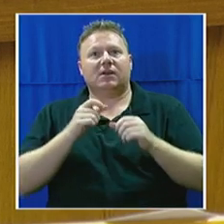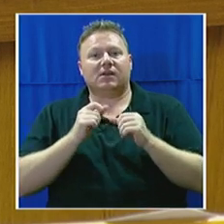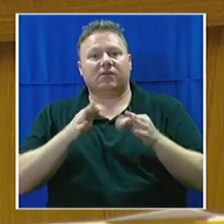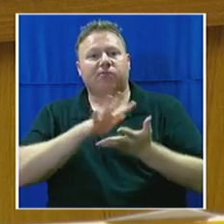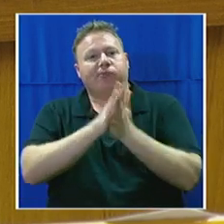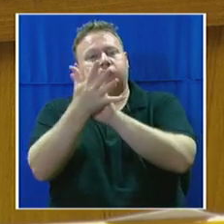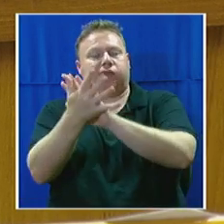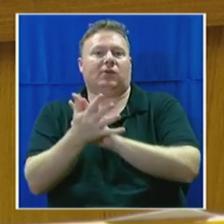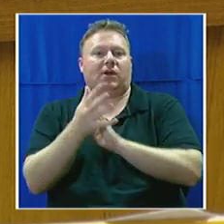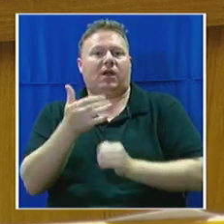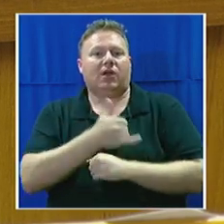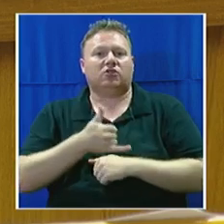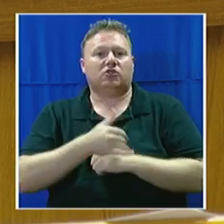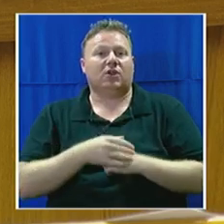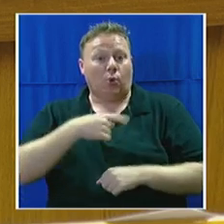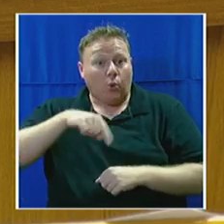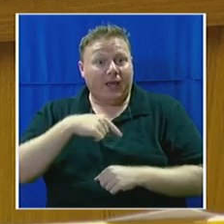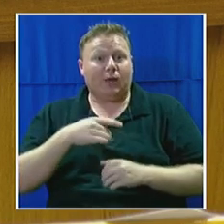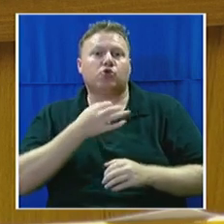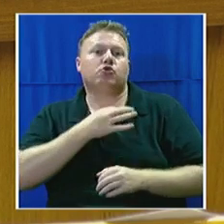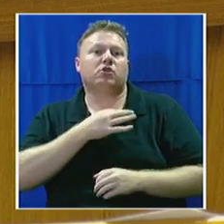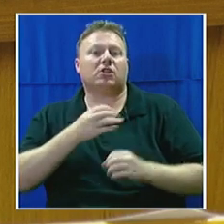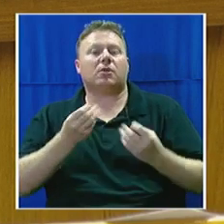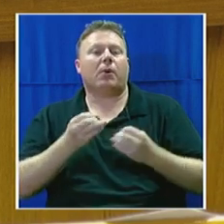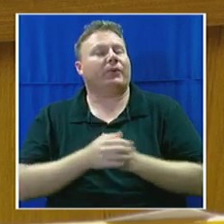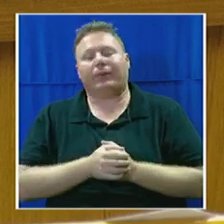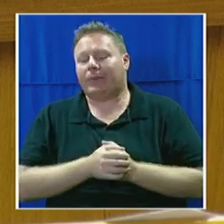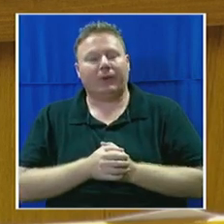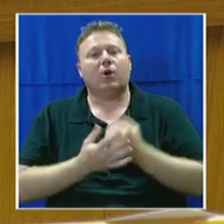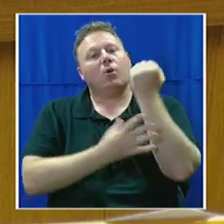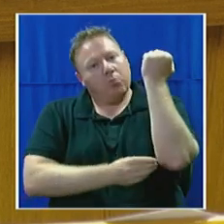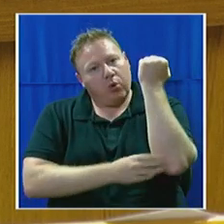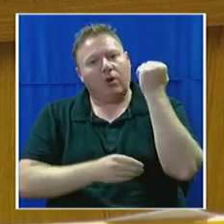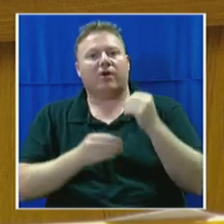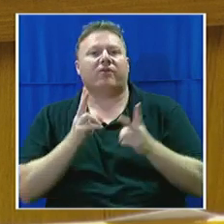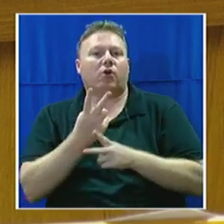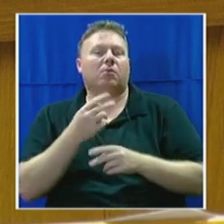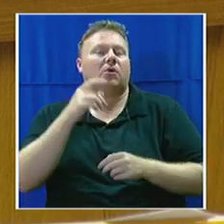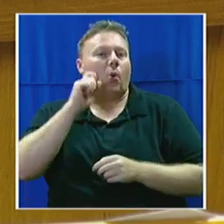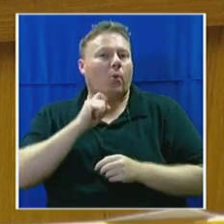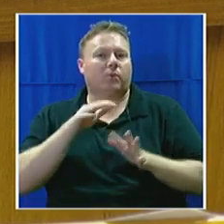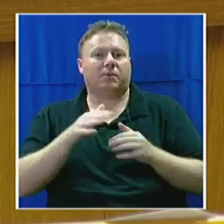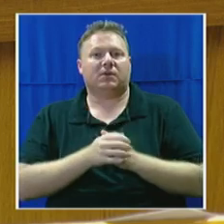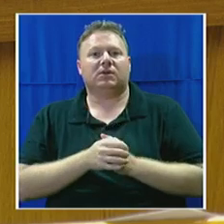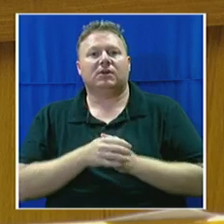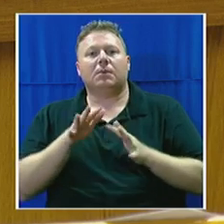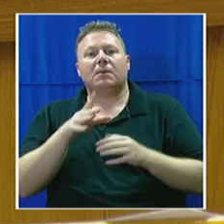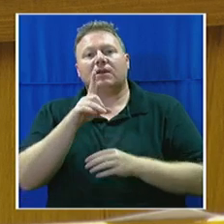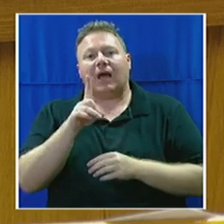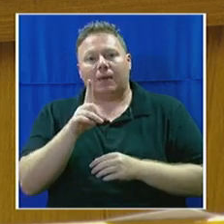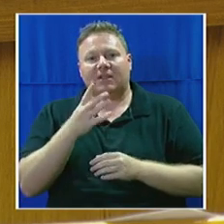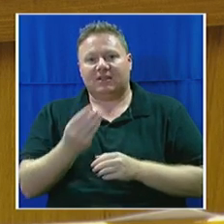it's not the likes of us who are most at risk. It is poor, elderly, and vulnerable South Africans, such as those living with diabetes, who